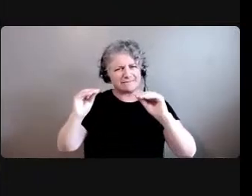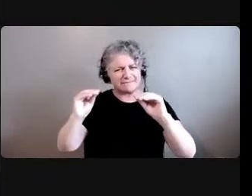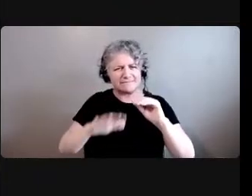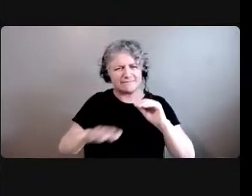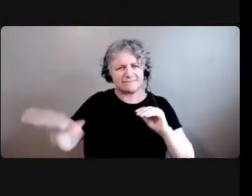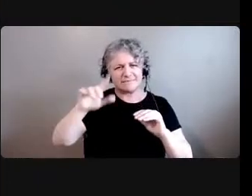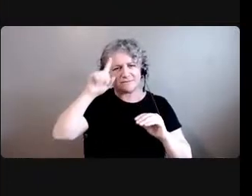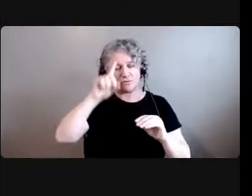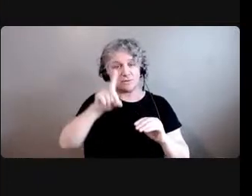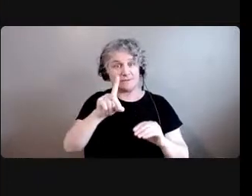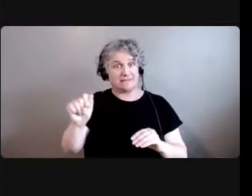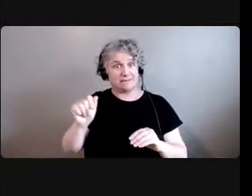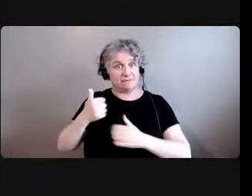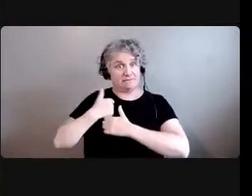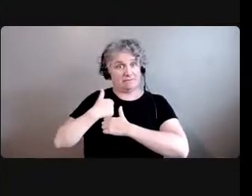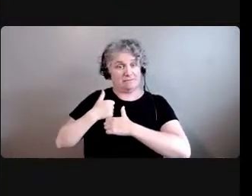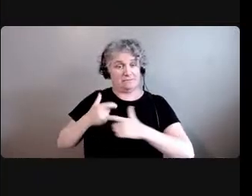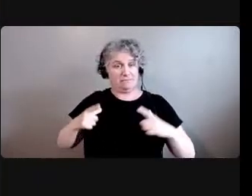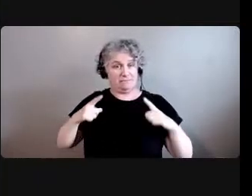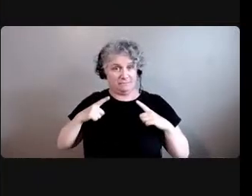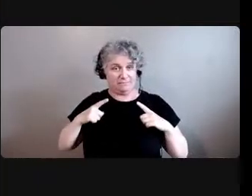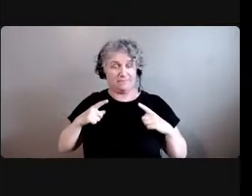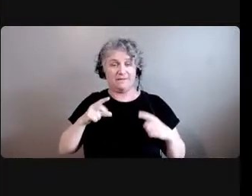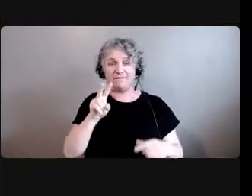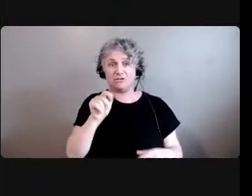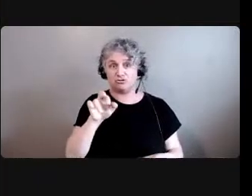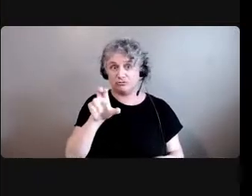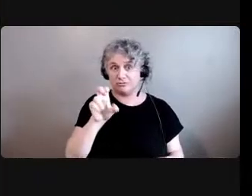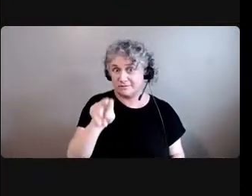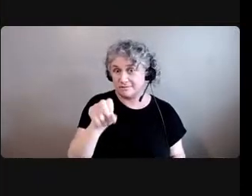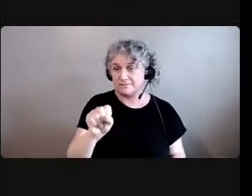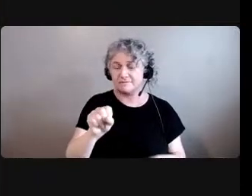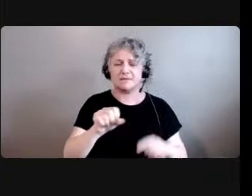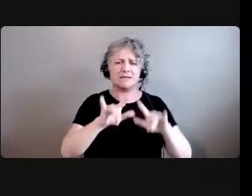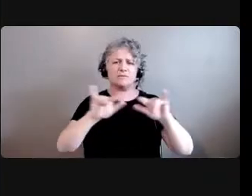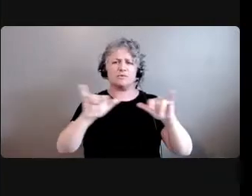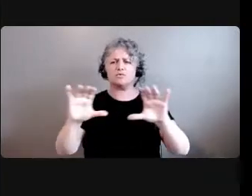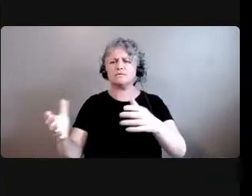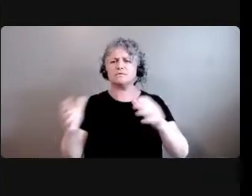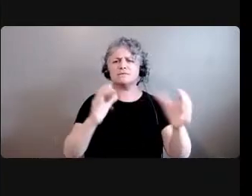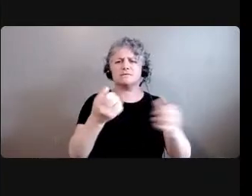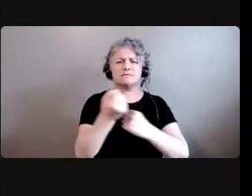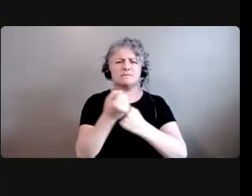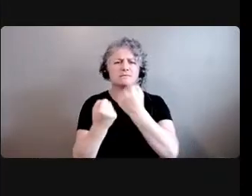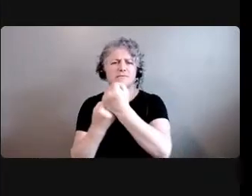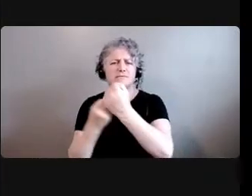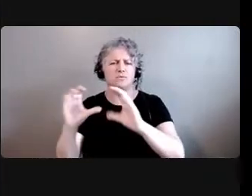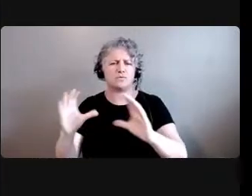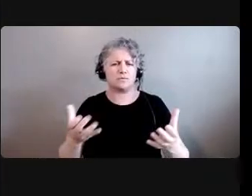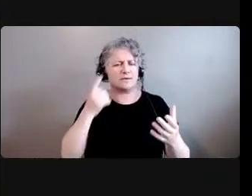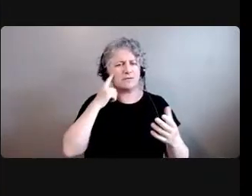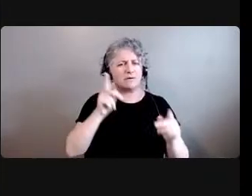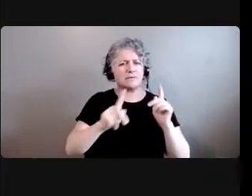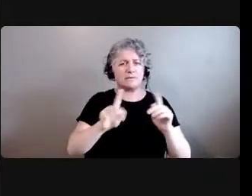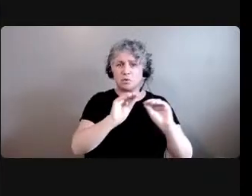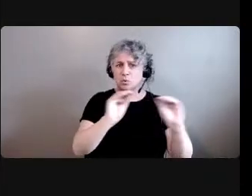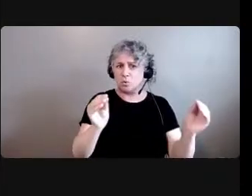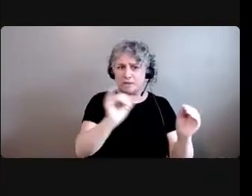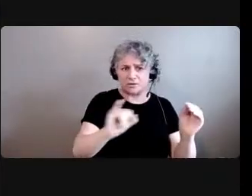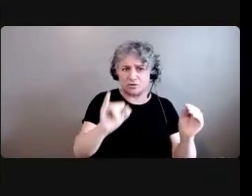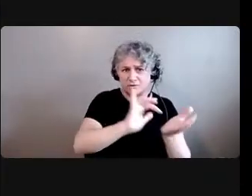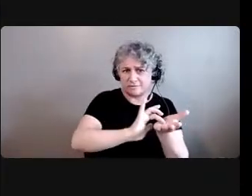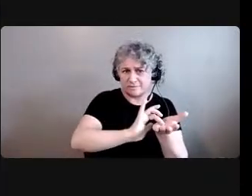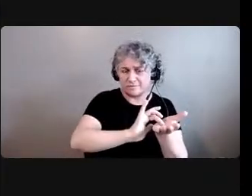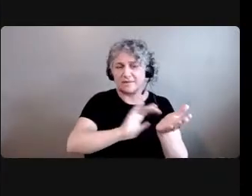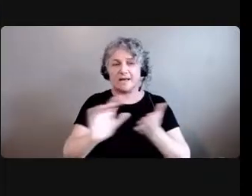substance recovery programs, and mutual aid groups, bringing healthcare to uninsured and homeless populations.